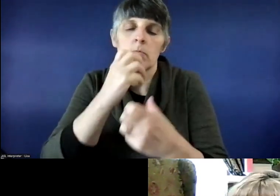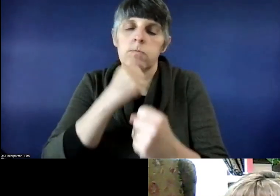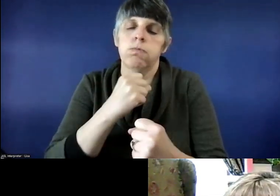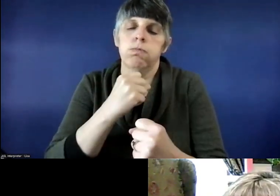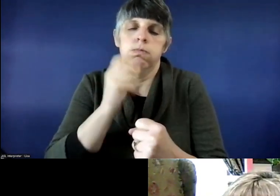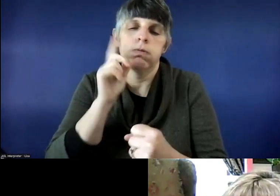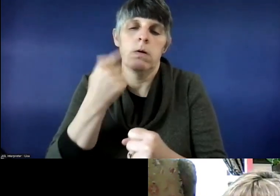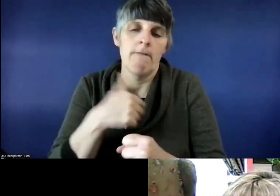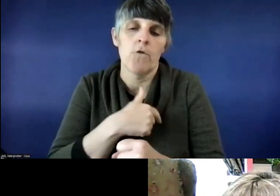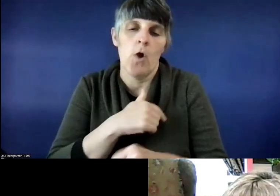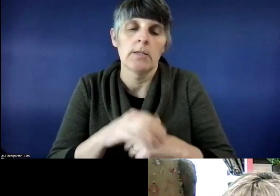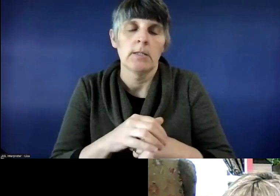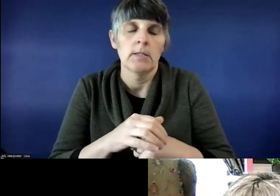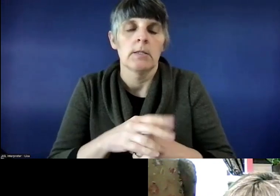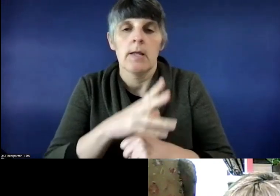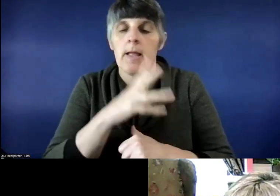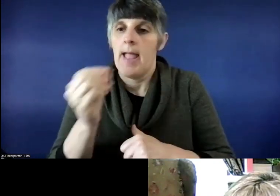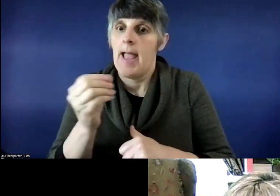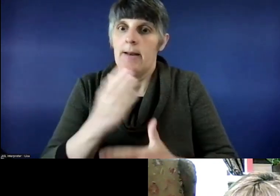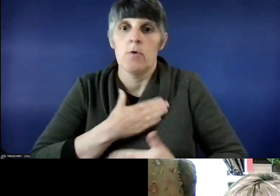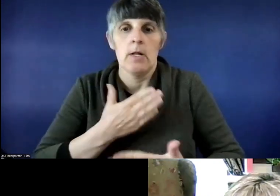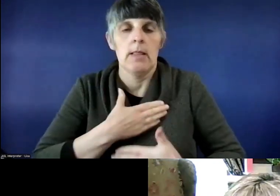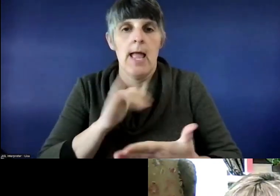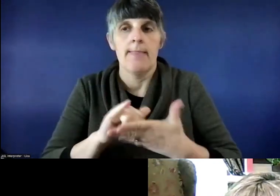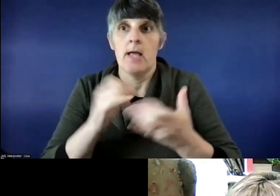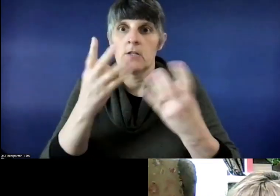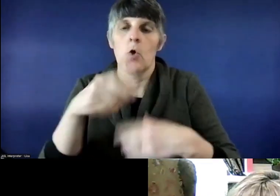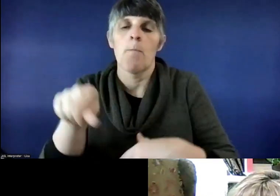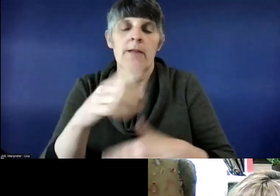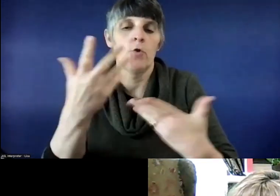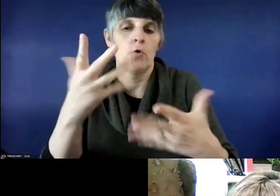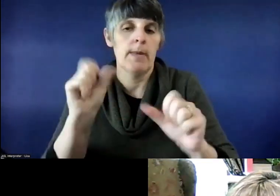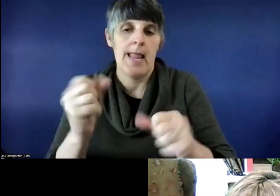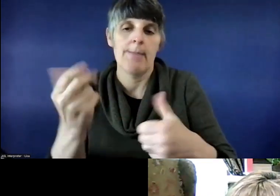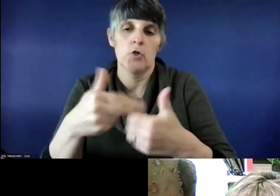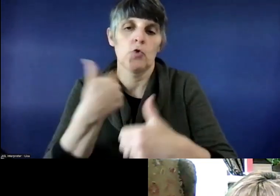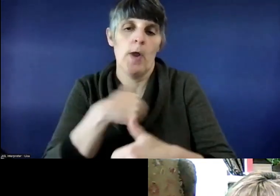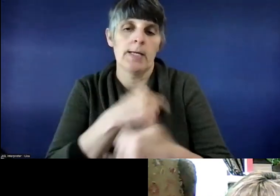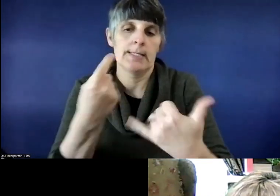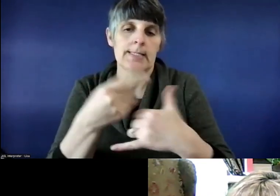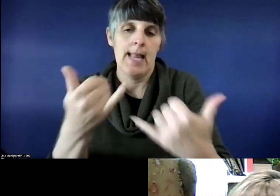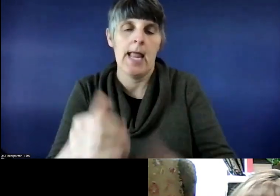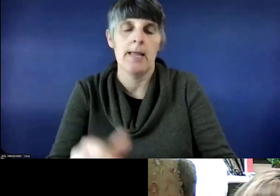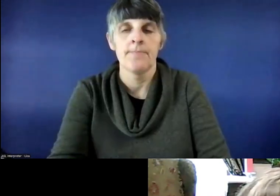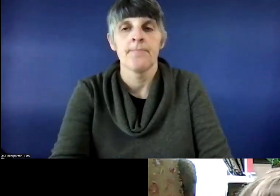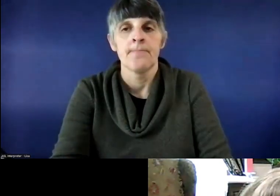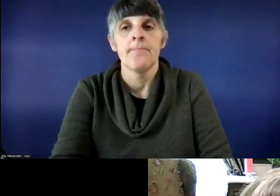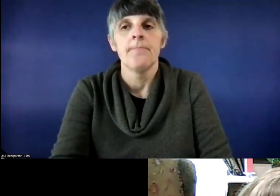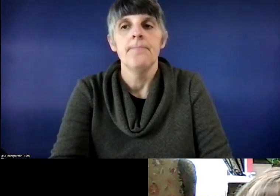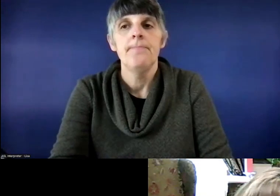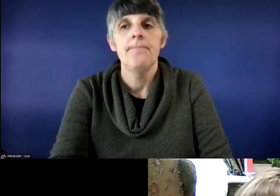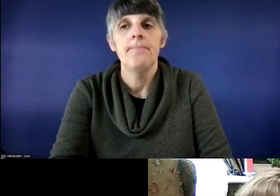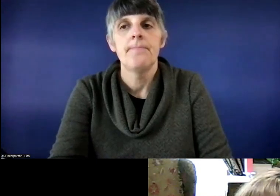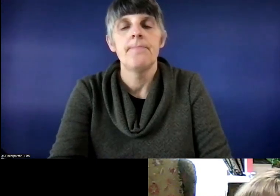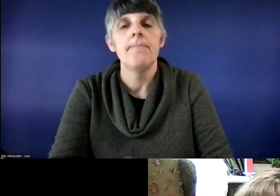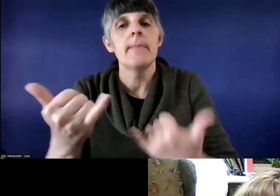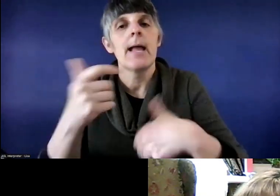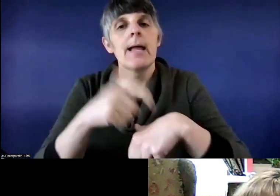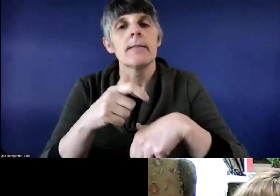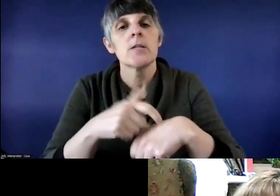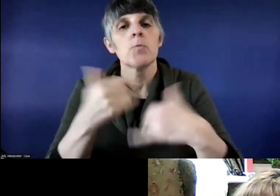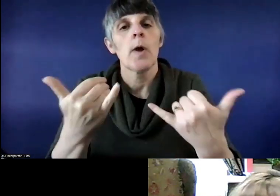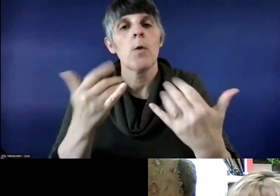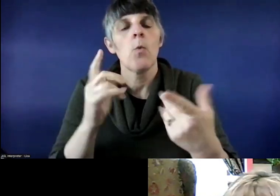us. And we're glad that so many of you have been able to join us today. At this point, we'd like